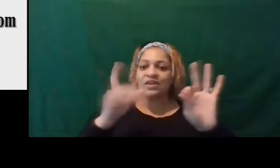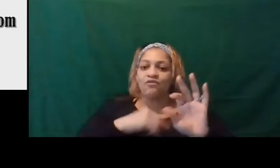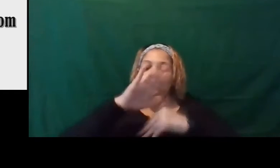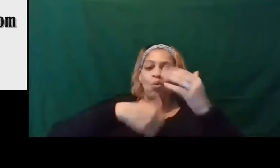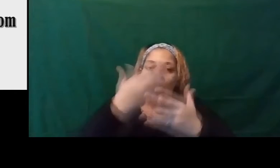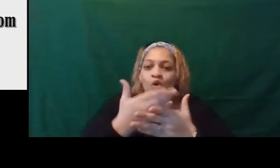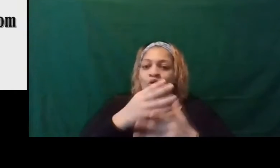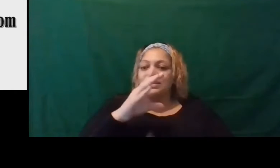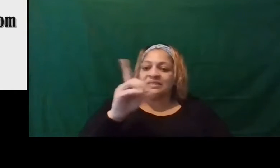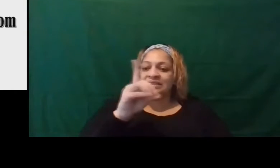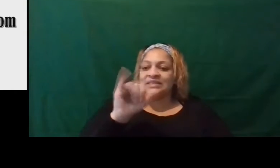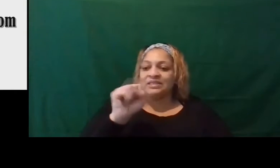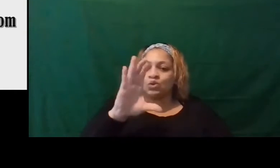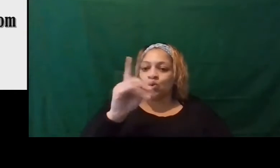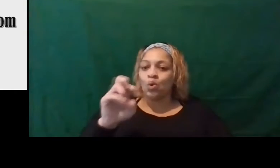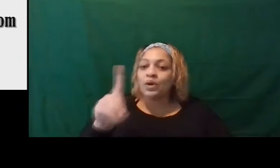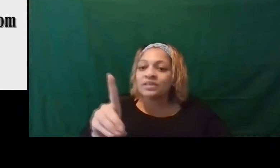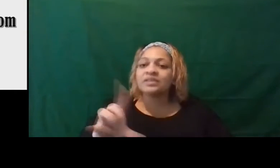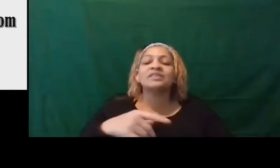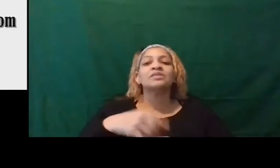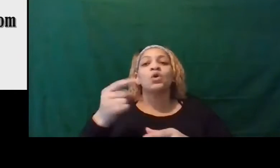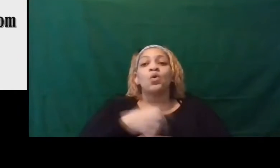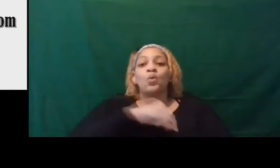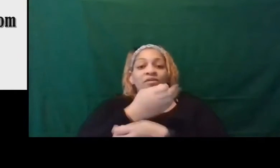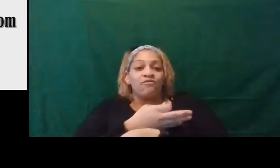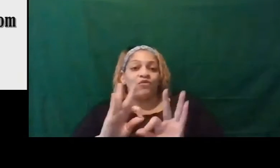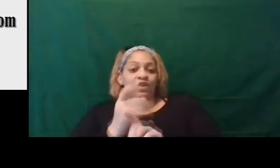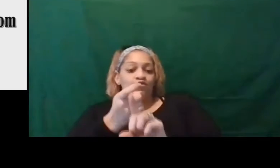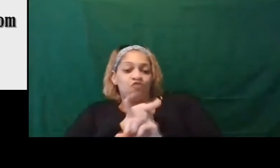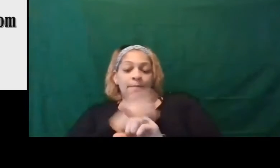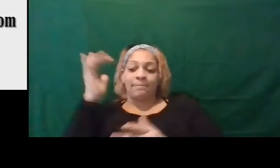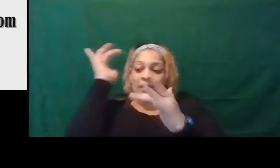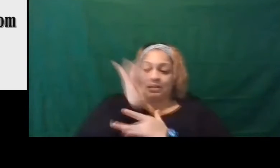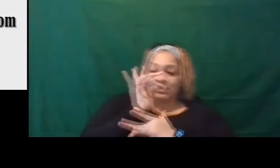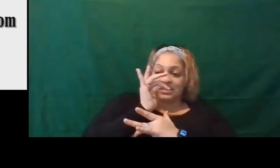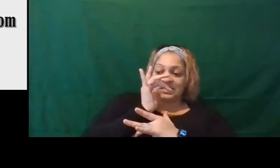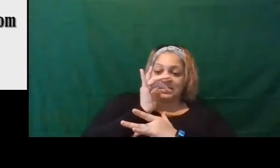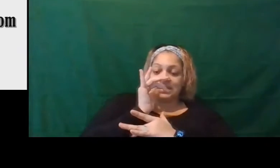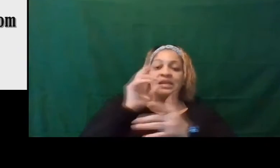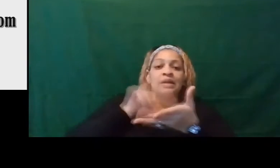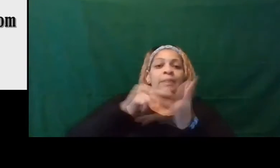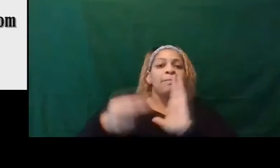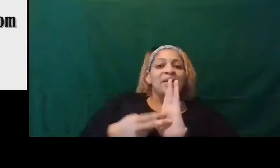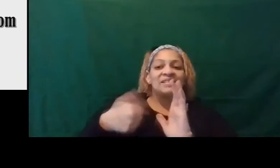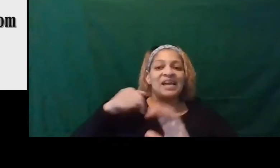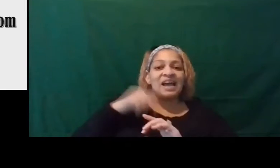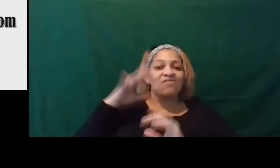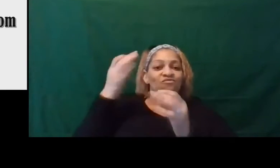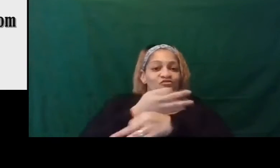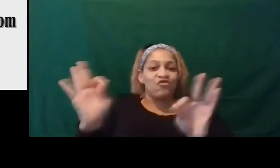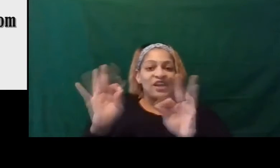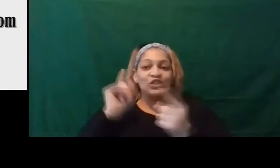what are we saying? Because if I am freed from illness or disease, then it means I am free to